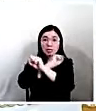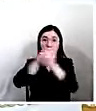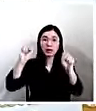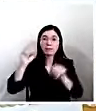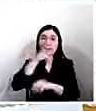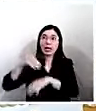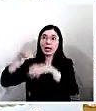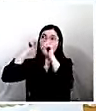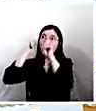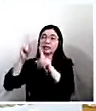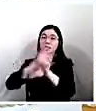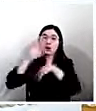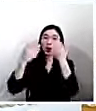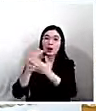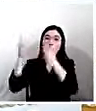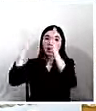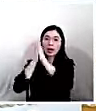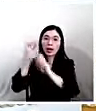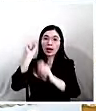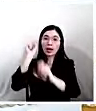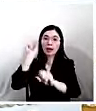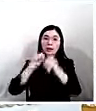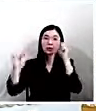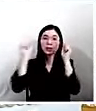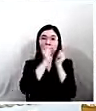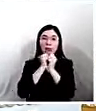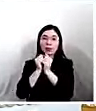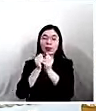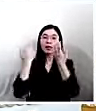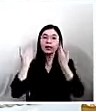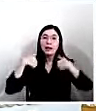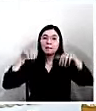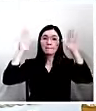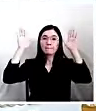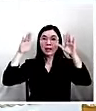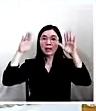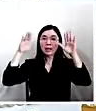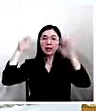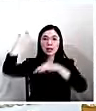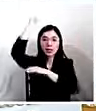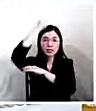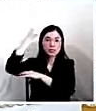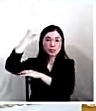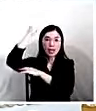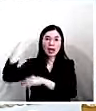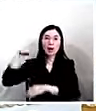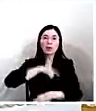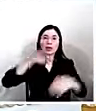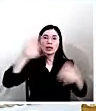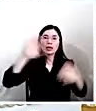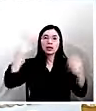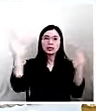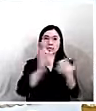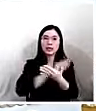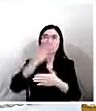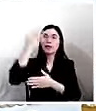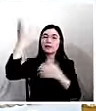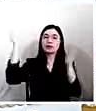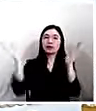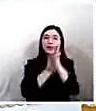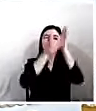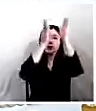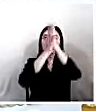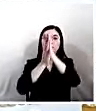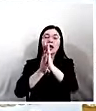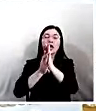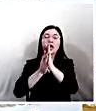prayers. And so with the company of angels and saints, we sing the hymn of your praise, as without